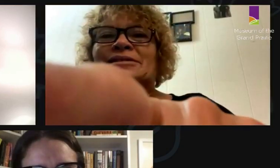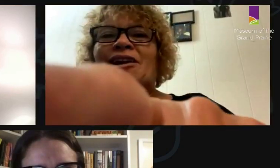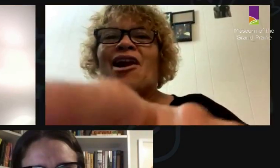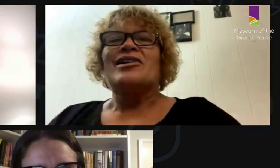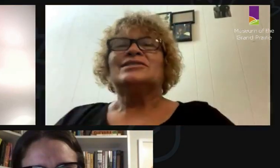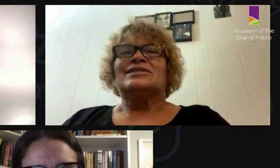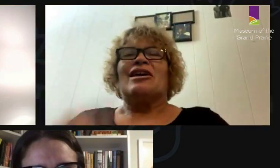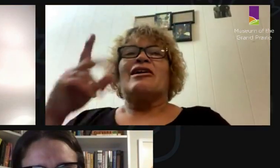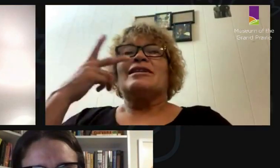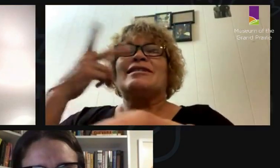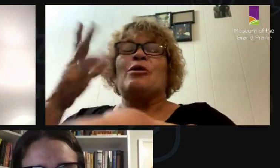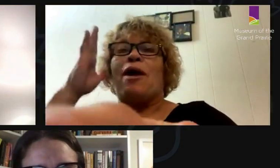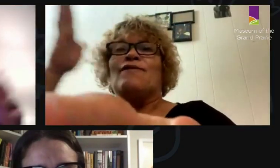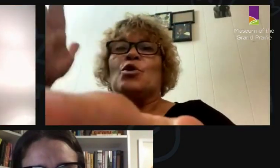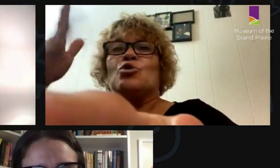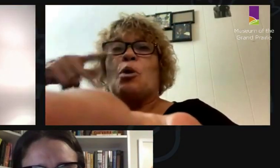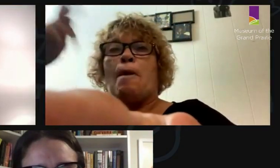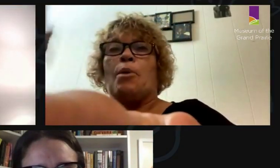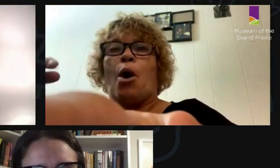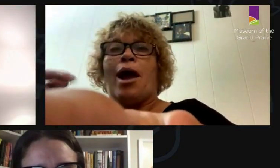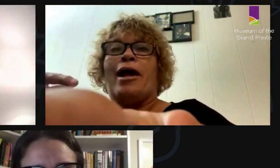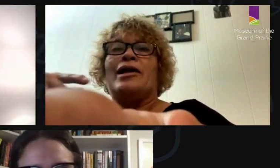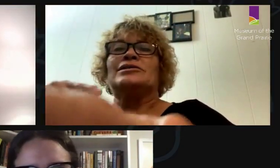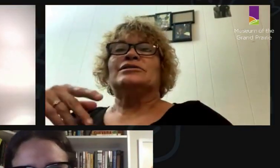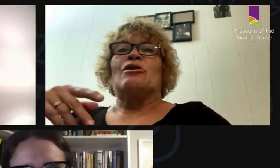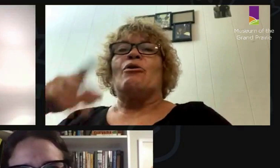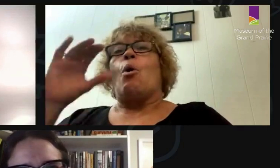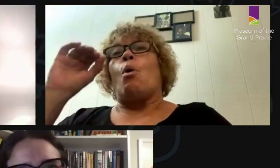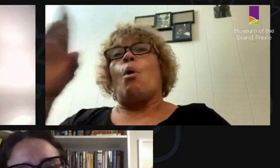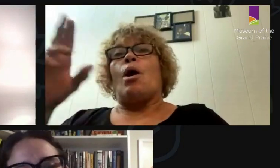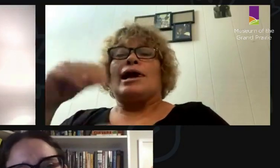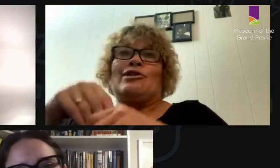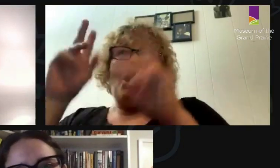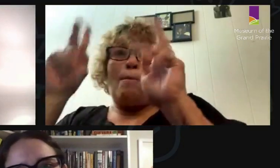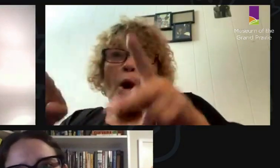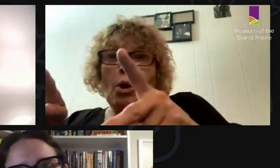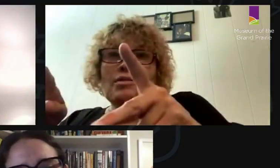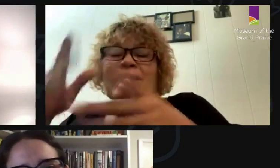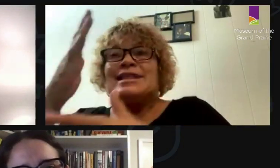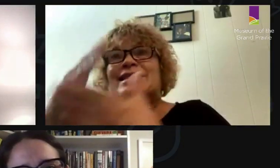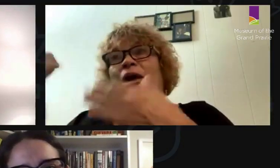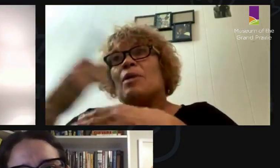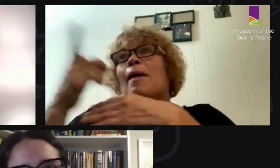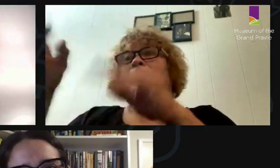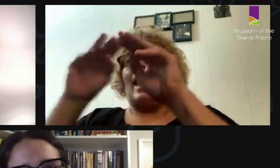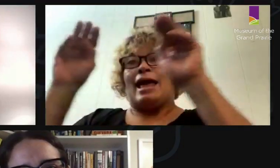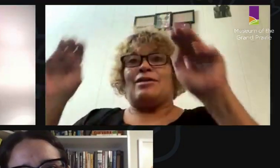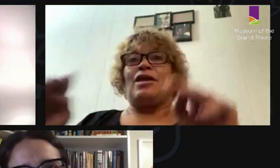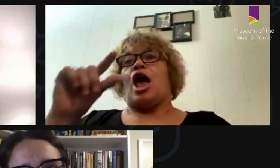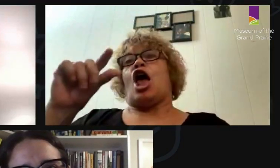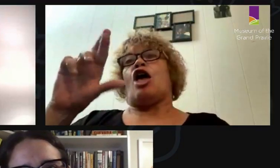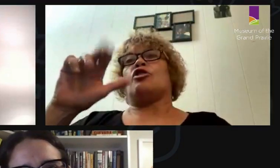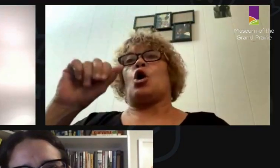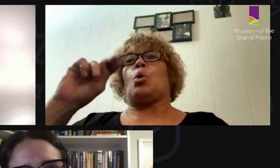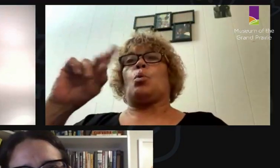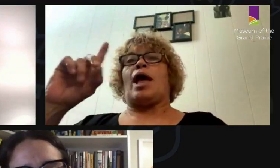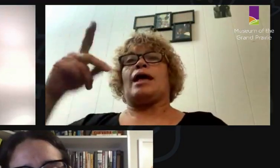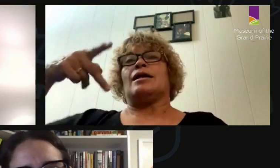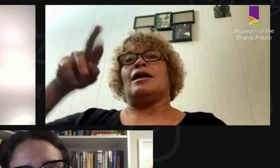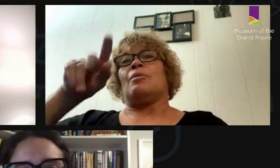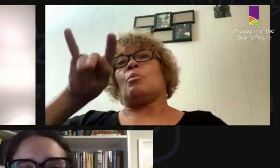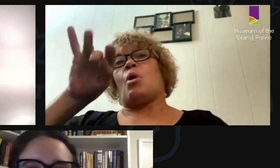programs, virtual programs, or even in person at the Museum of the Grand Prairie. So for Natalie, for